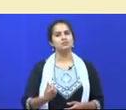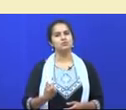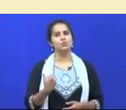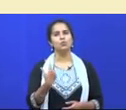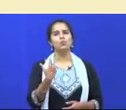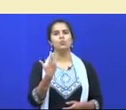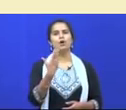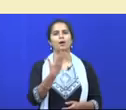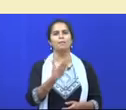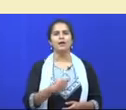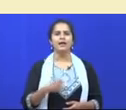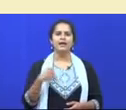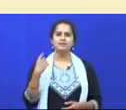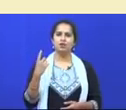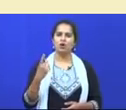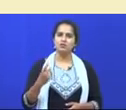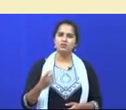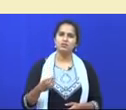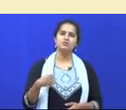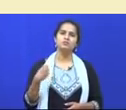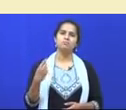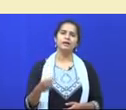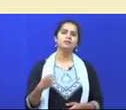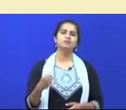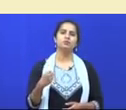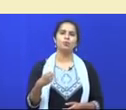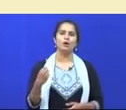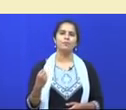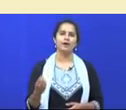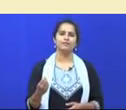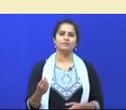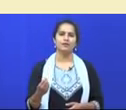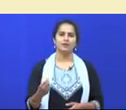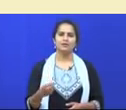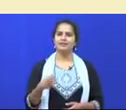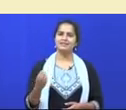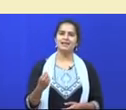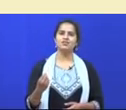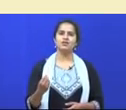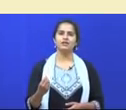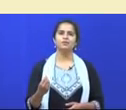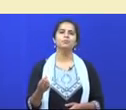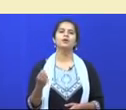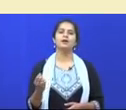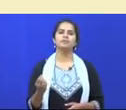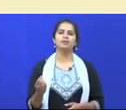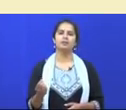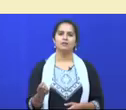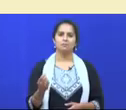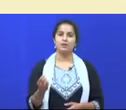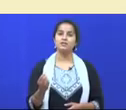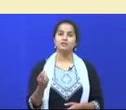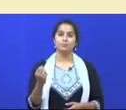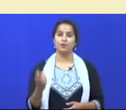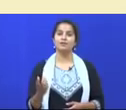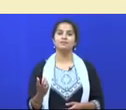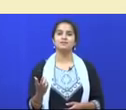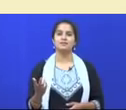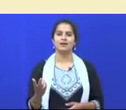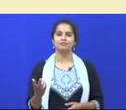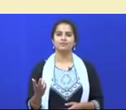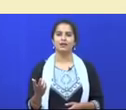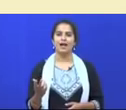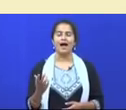Sas Soham. It is a constant reminder through our breath that essentially we are nothing but the